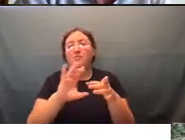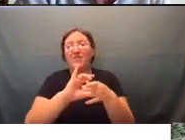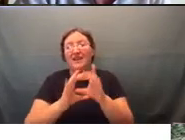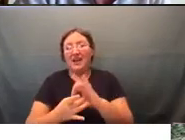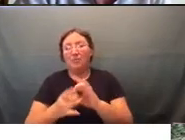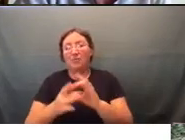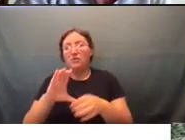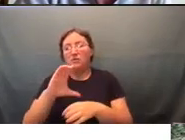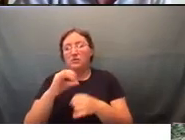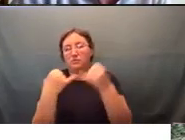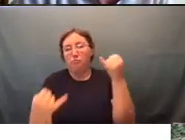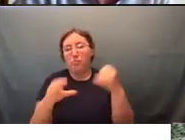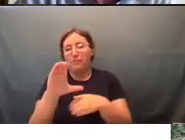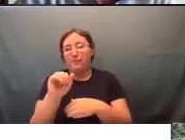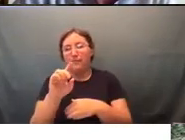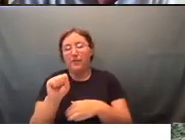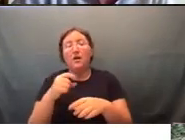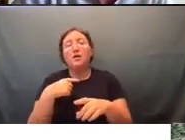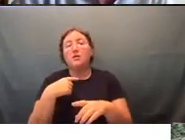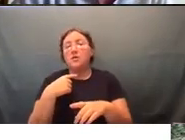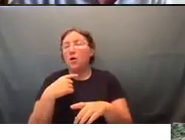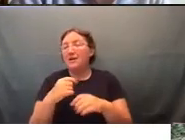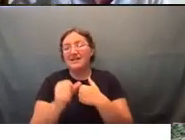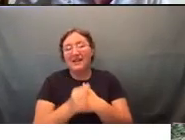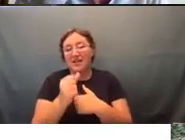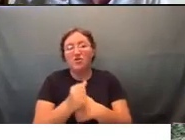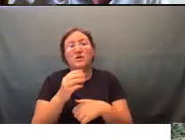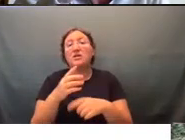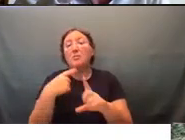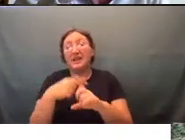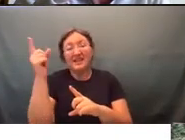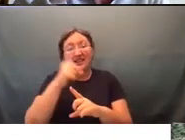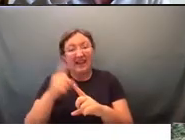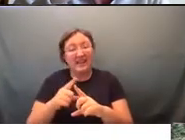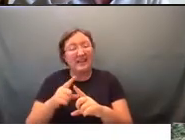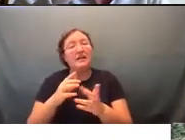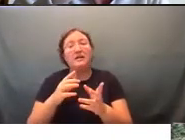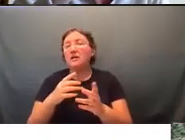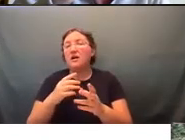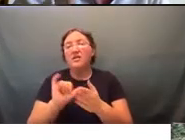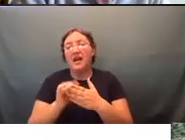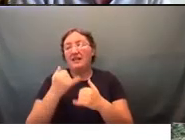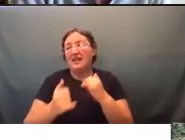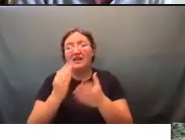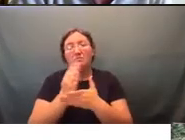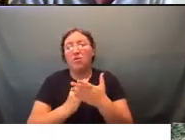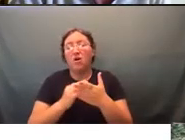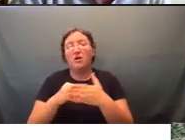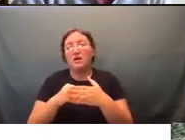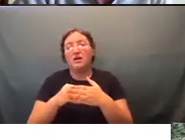just rain, water, and wetness on the ground that can make that really steep last ascent in the